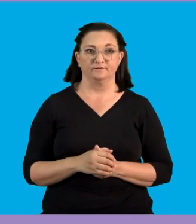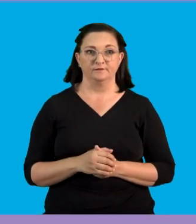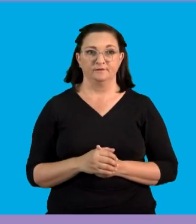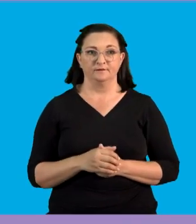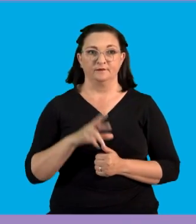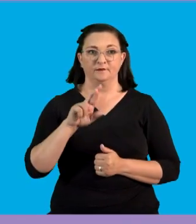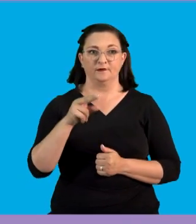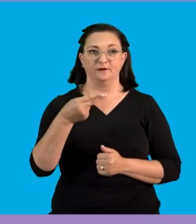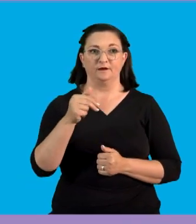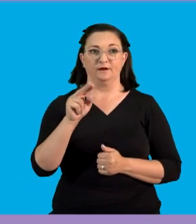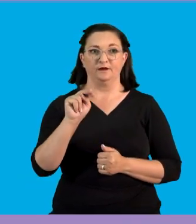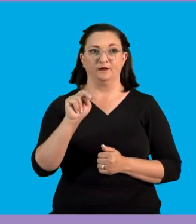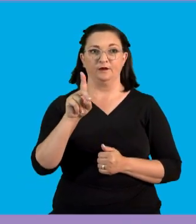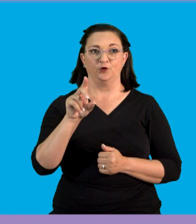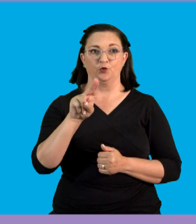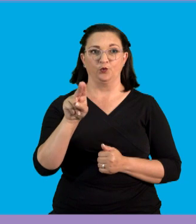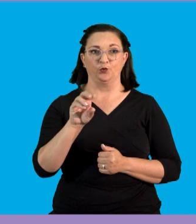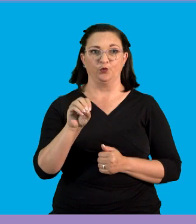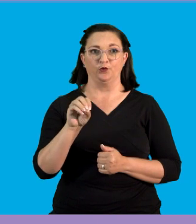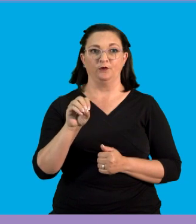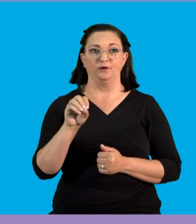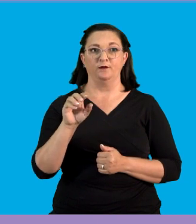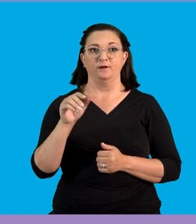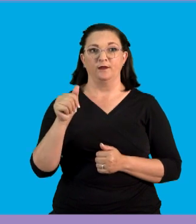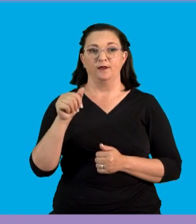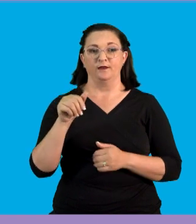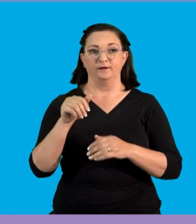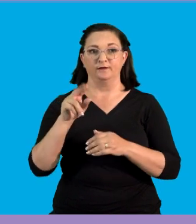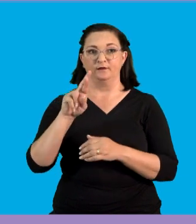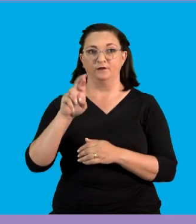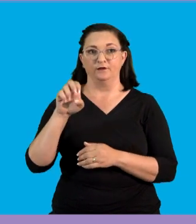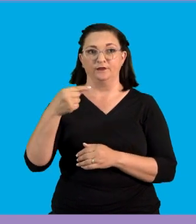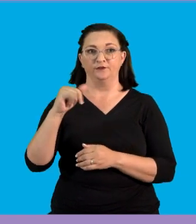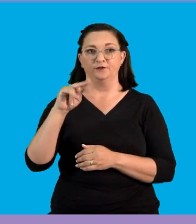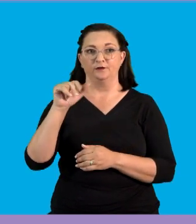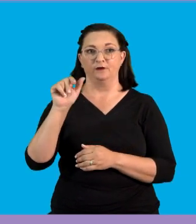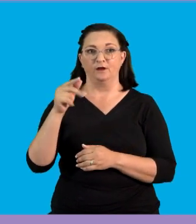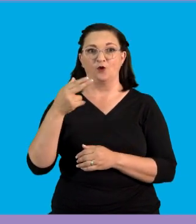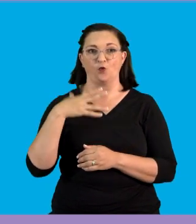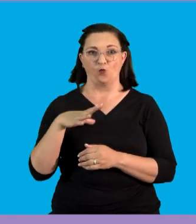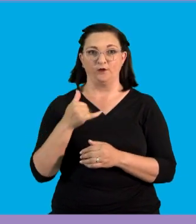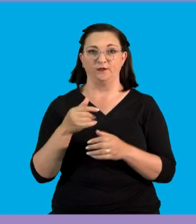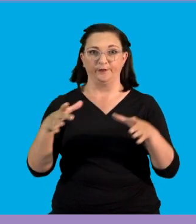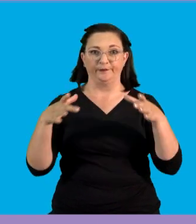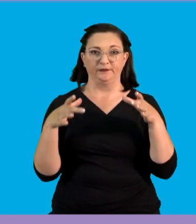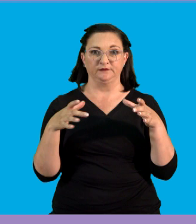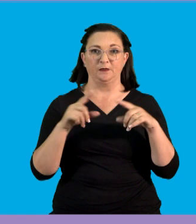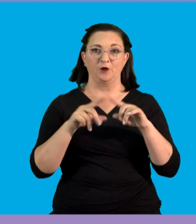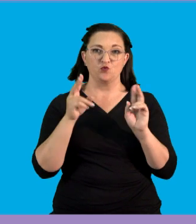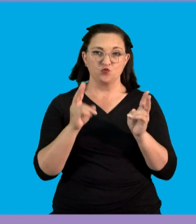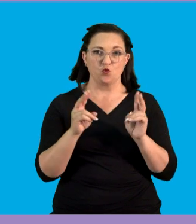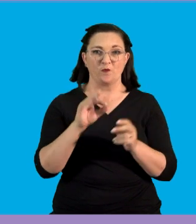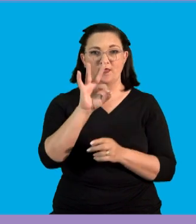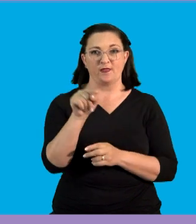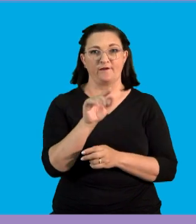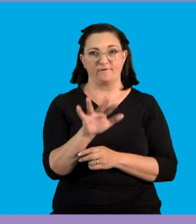have Ranzo and Regina want to order pizza for lunch. Ranzo usually eats 3/5 of a pizza